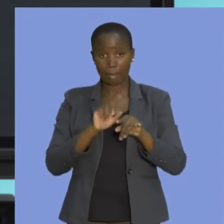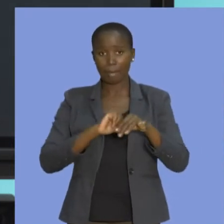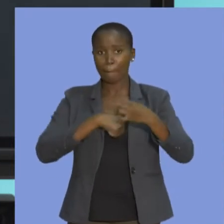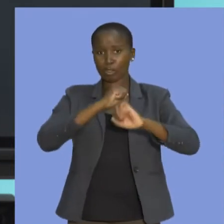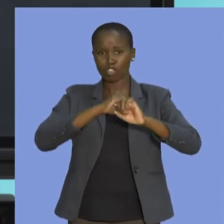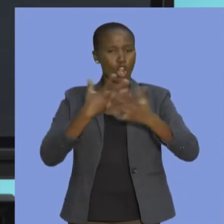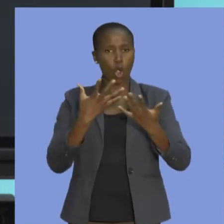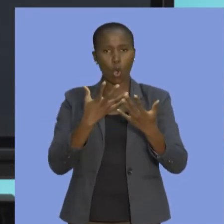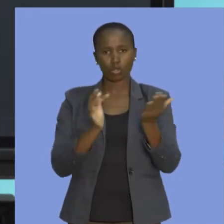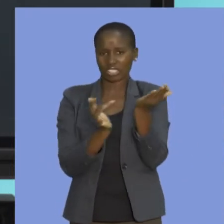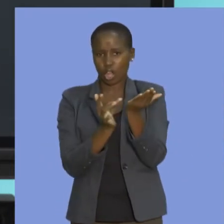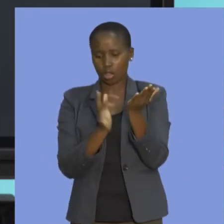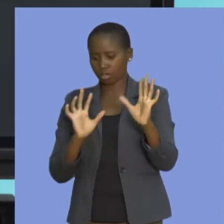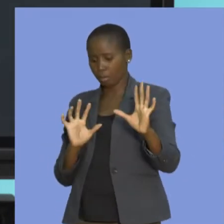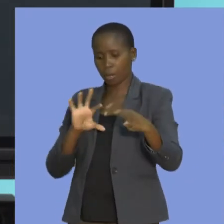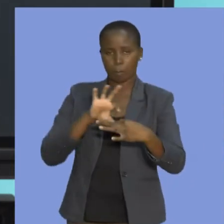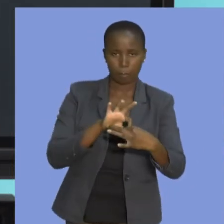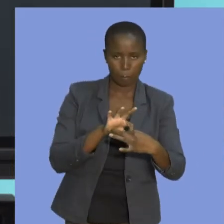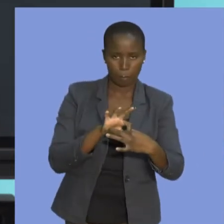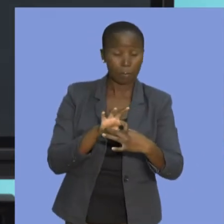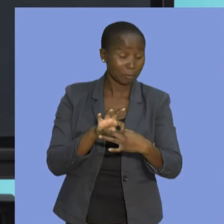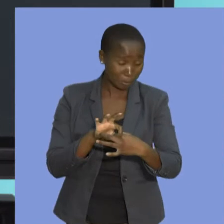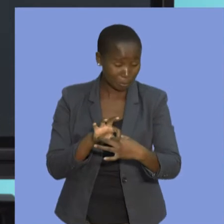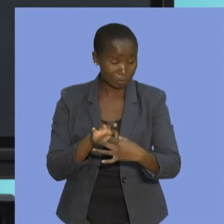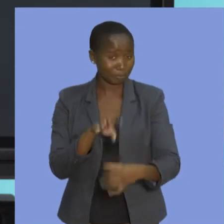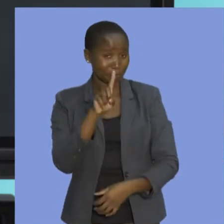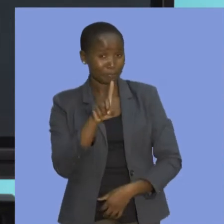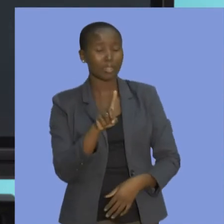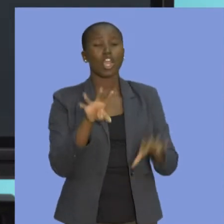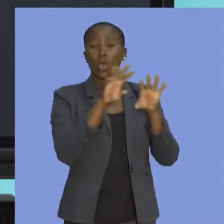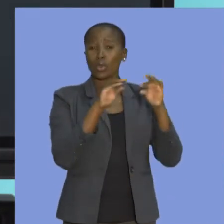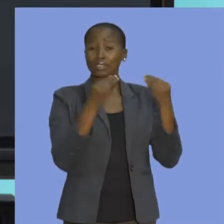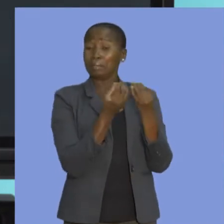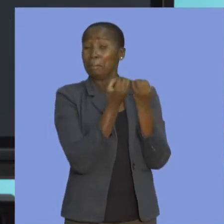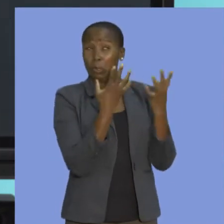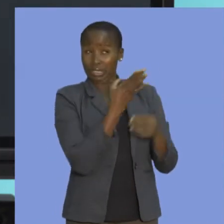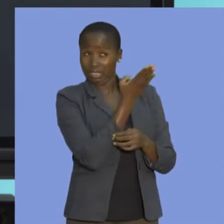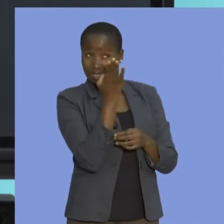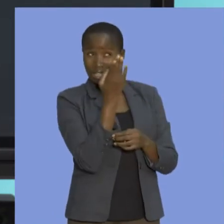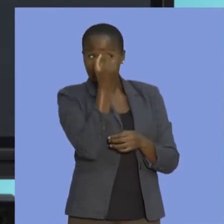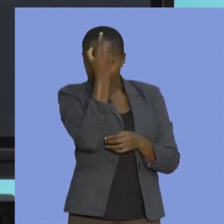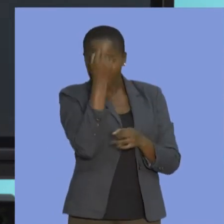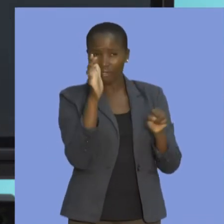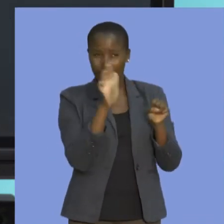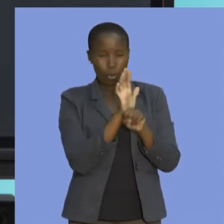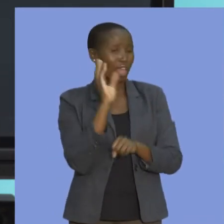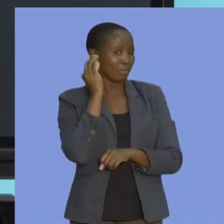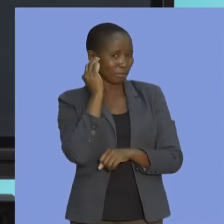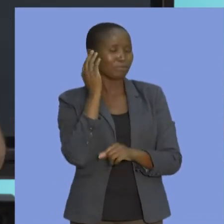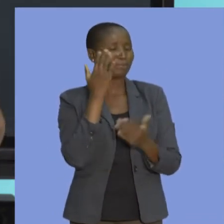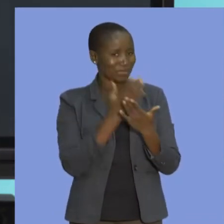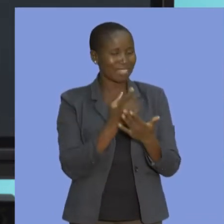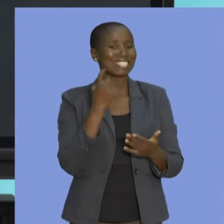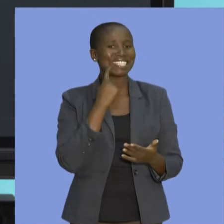that, most organizations that understand data will able to make lots of profit.